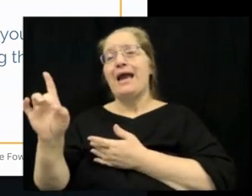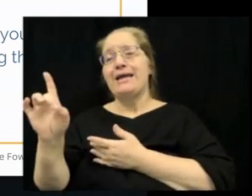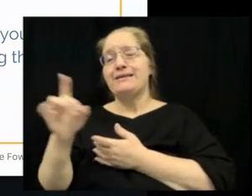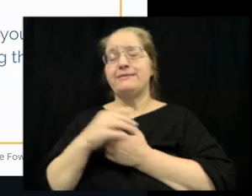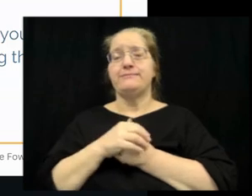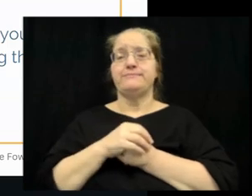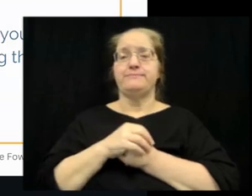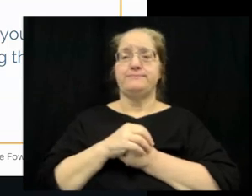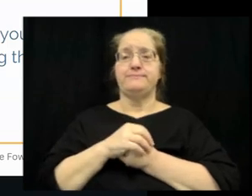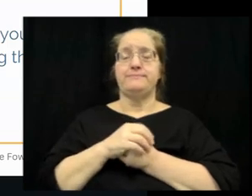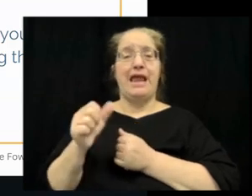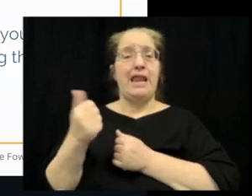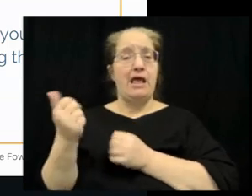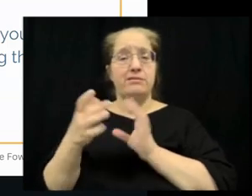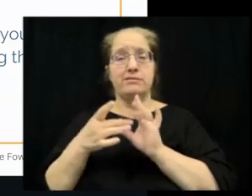Anybody else?